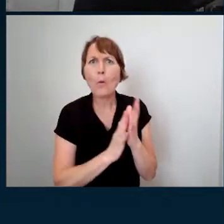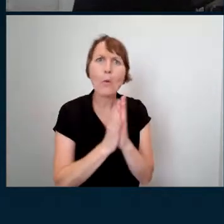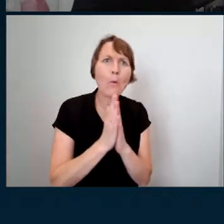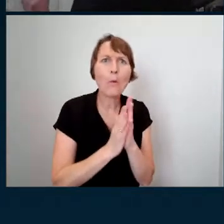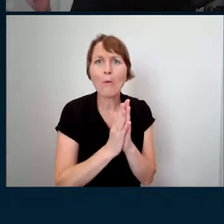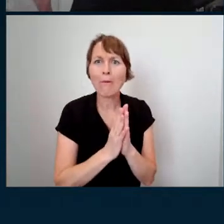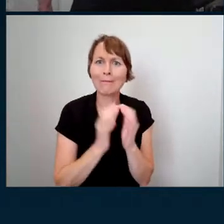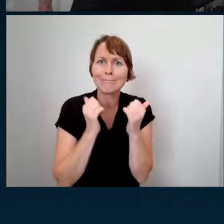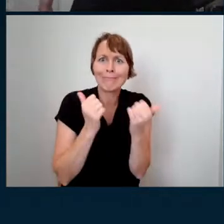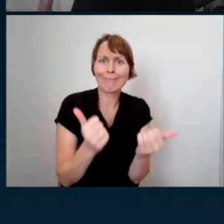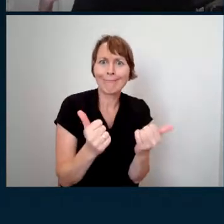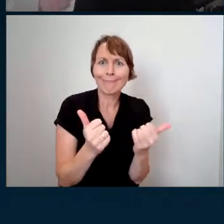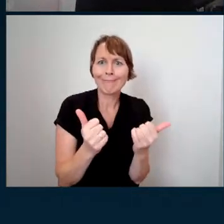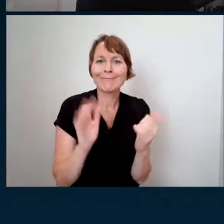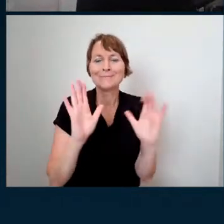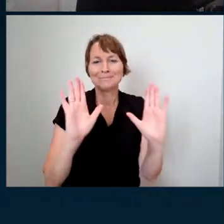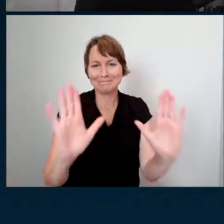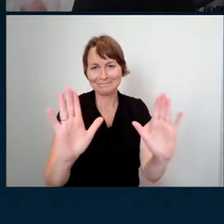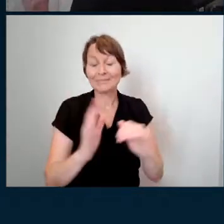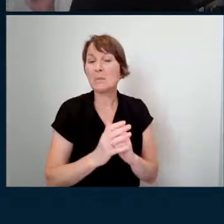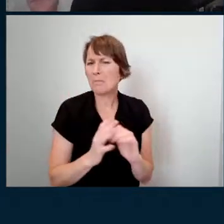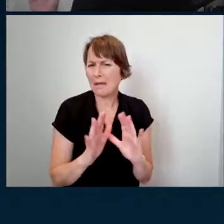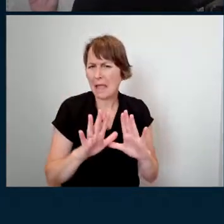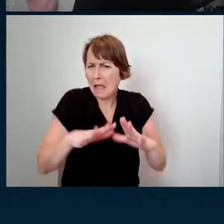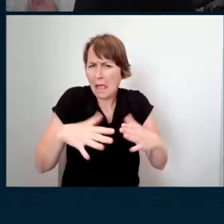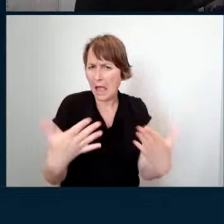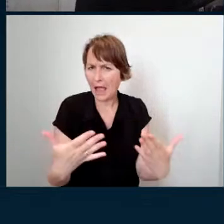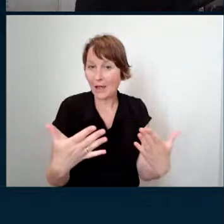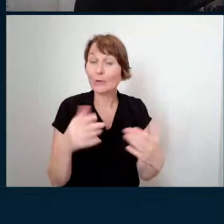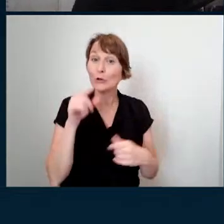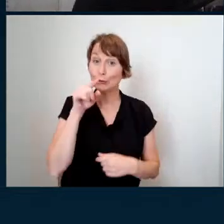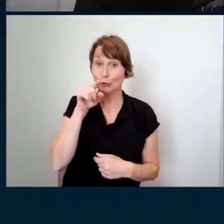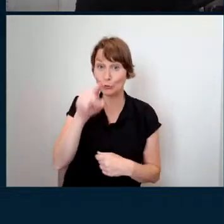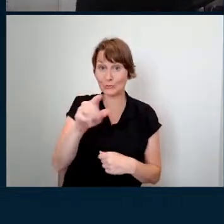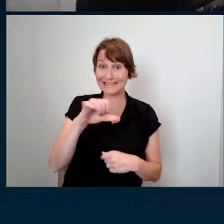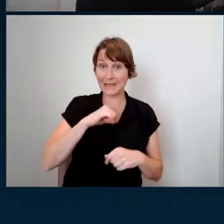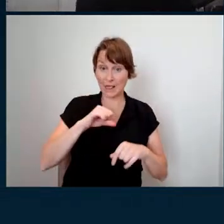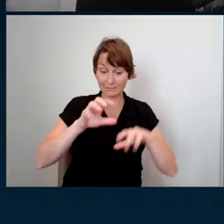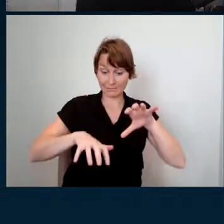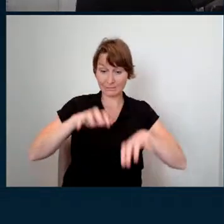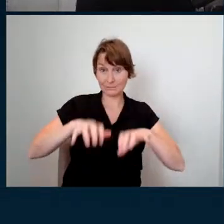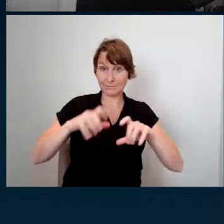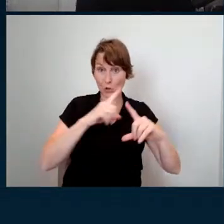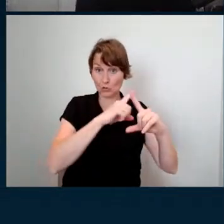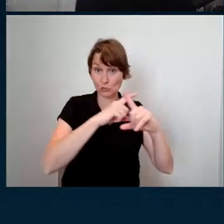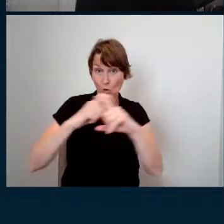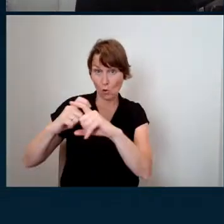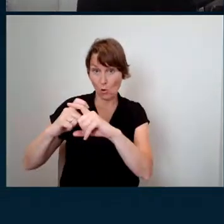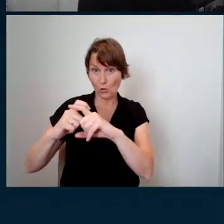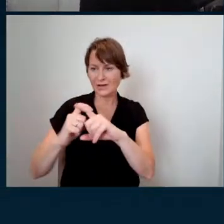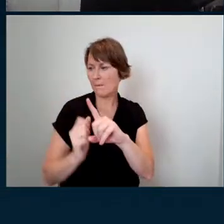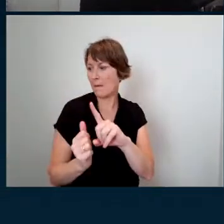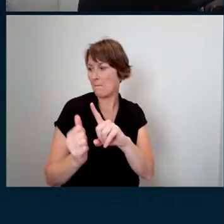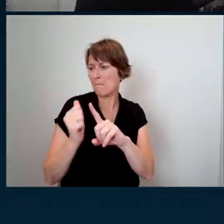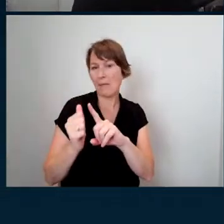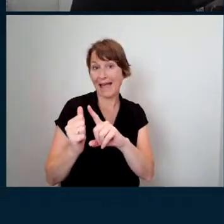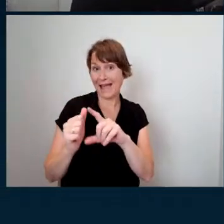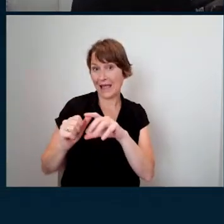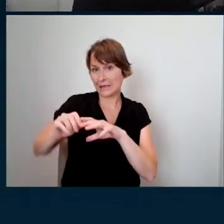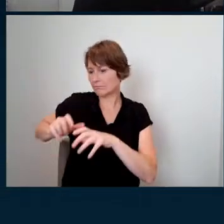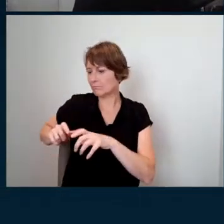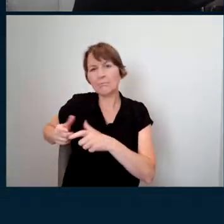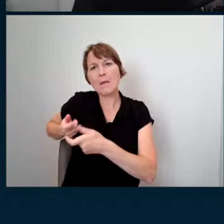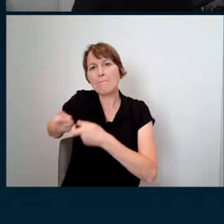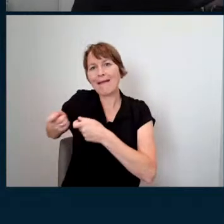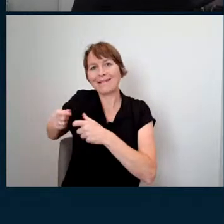actually is that you can run your code on a backend that you do not have to manage. So you're running on